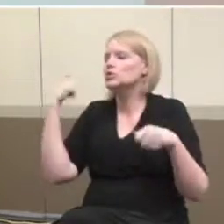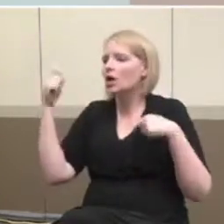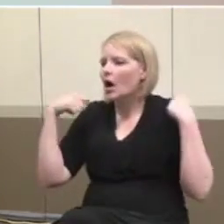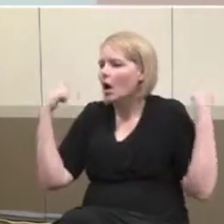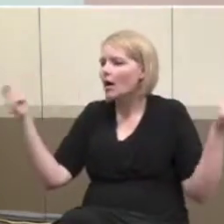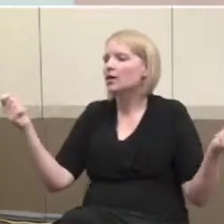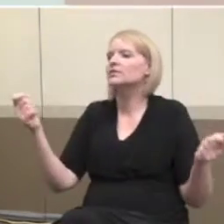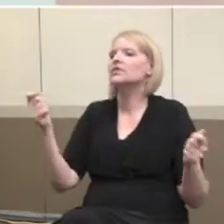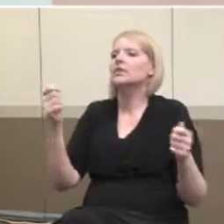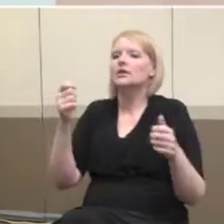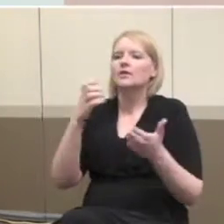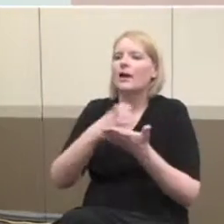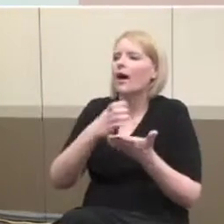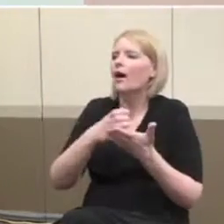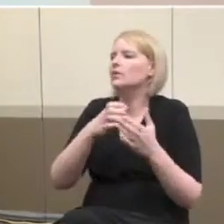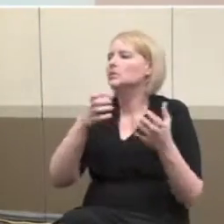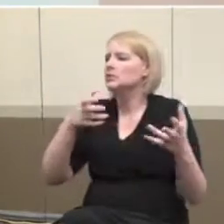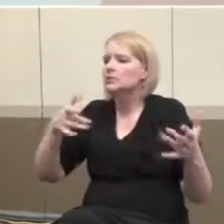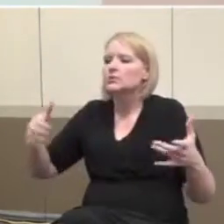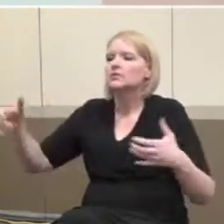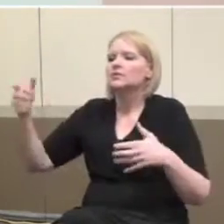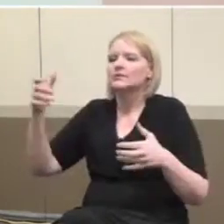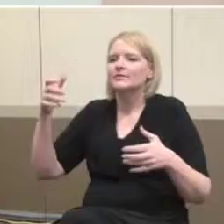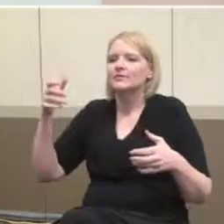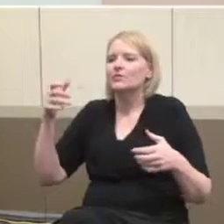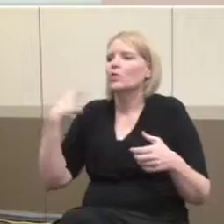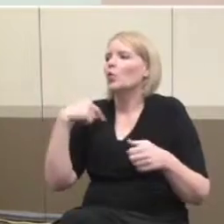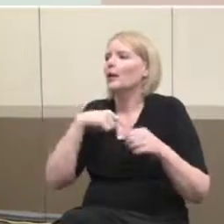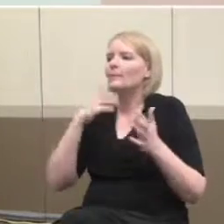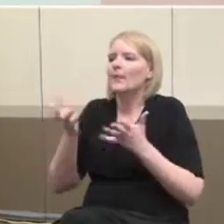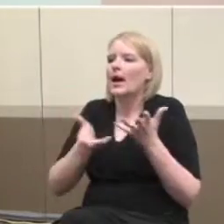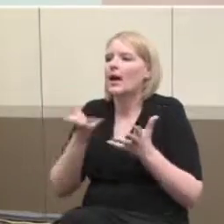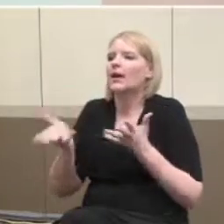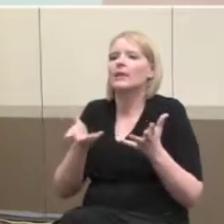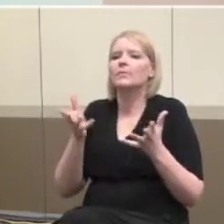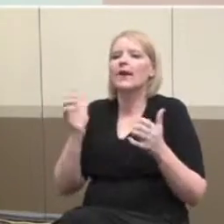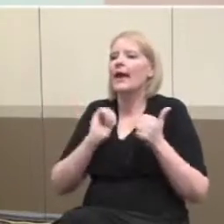we stack cups, we pass egg shakers around in a circle. We mime, we